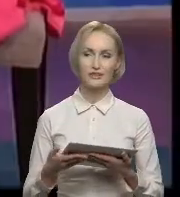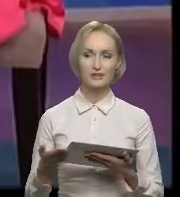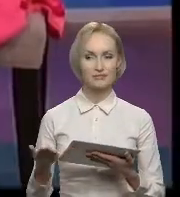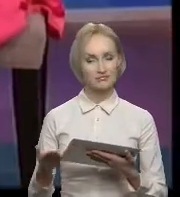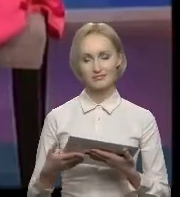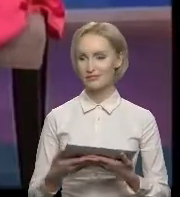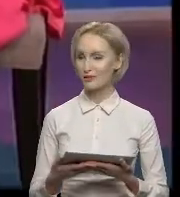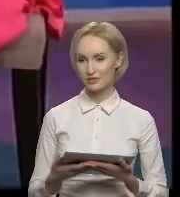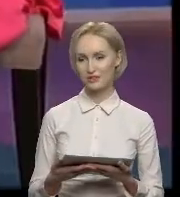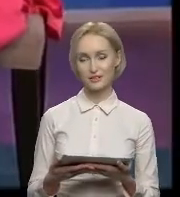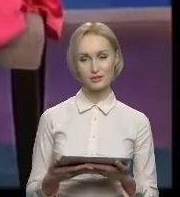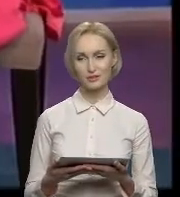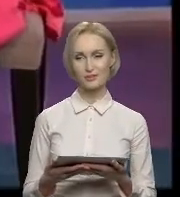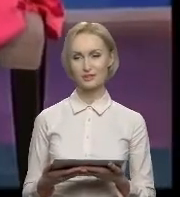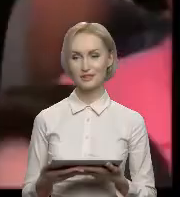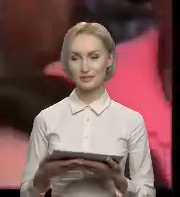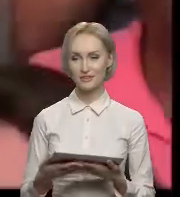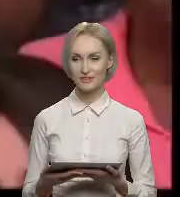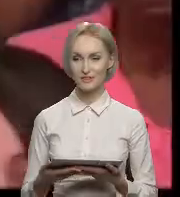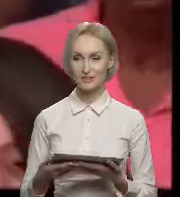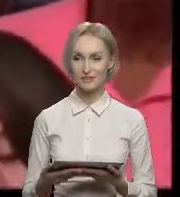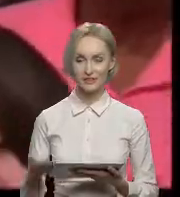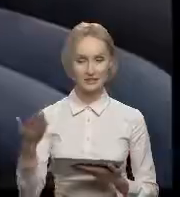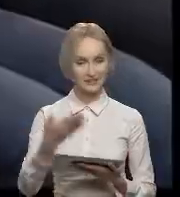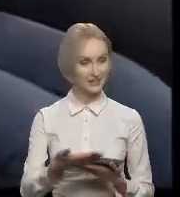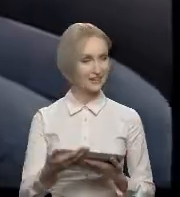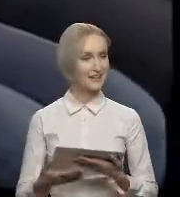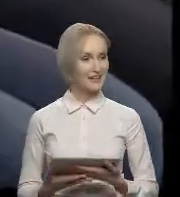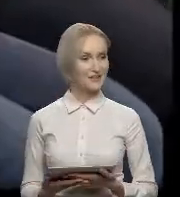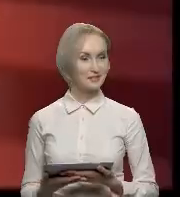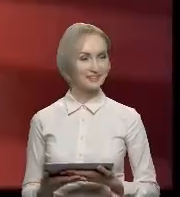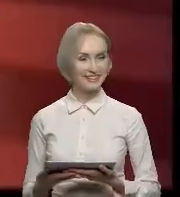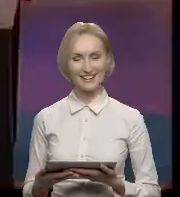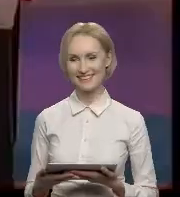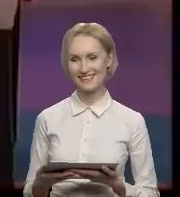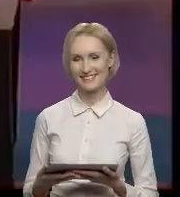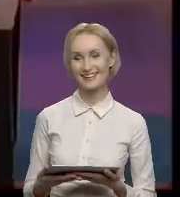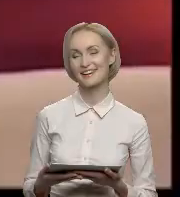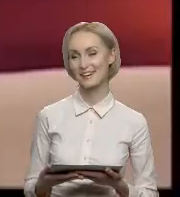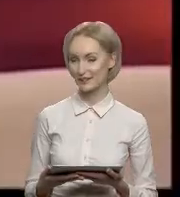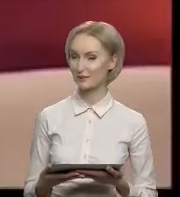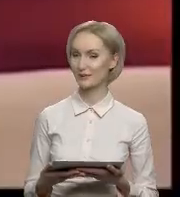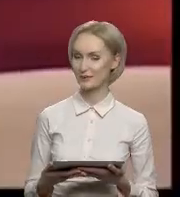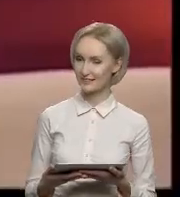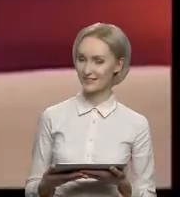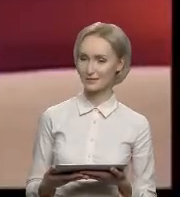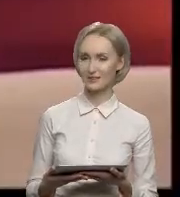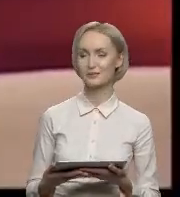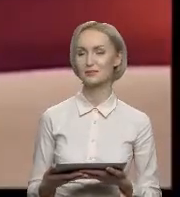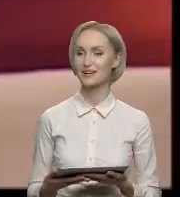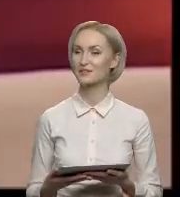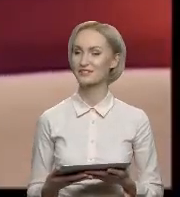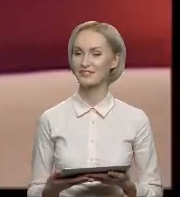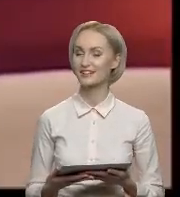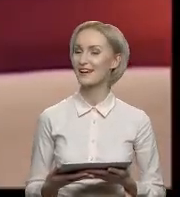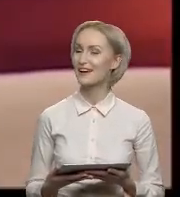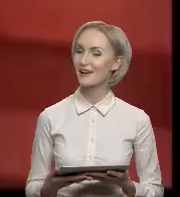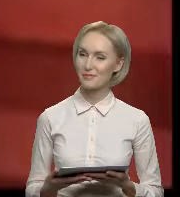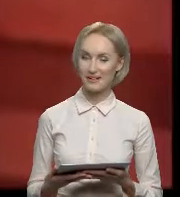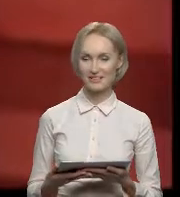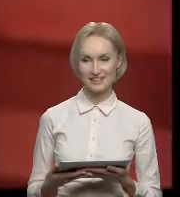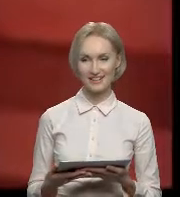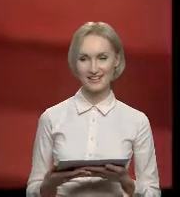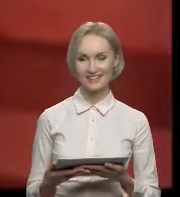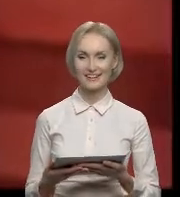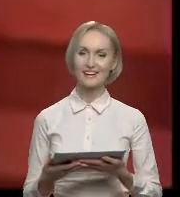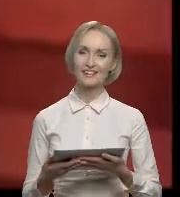something new. I like that. Now, Nene, if DNA proves that, in fact,